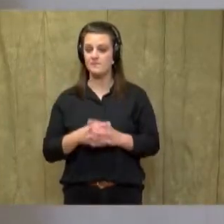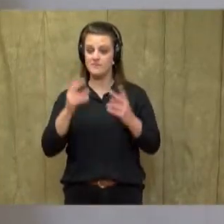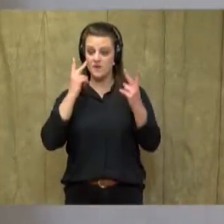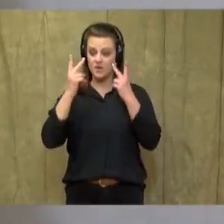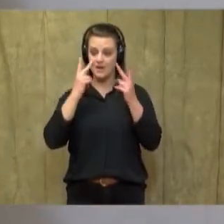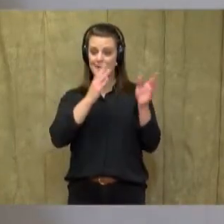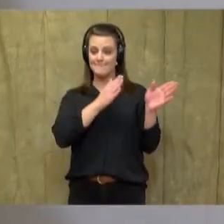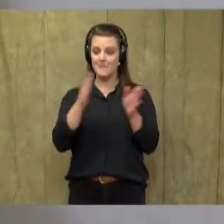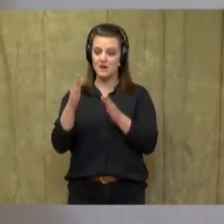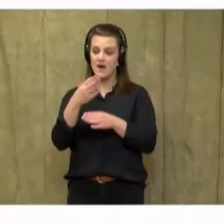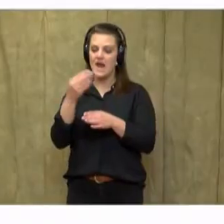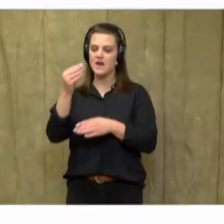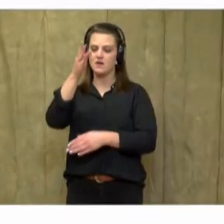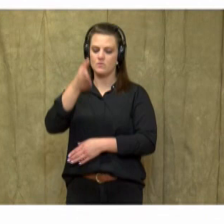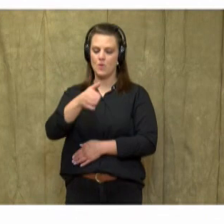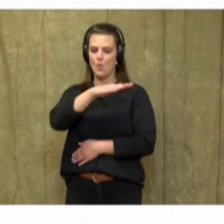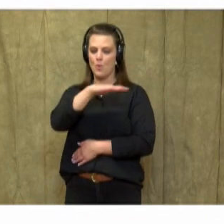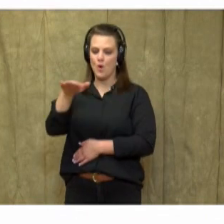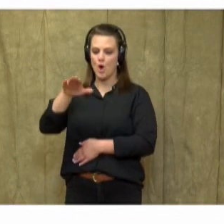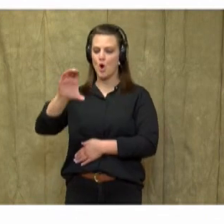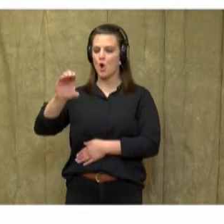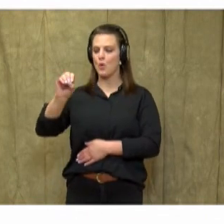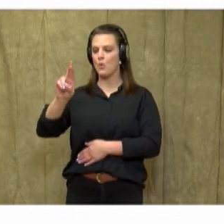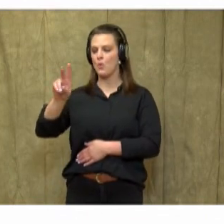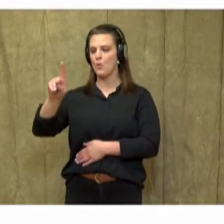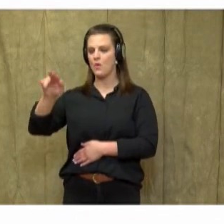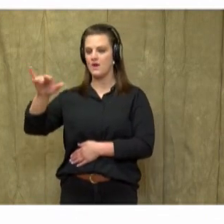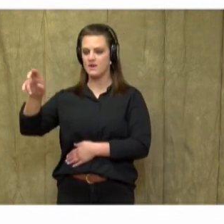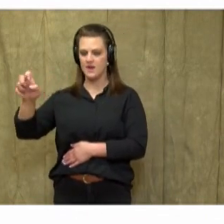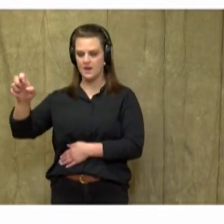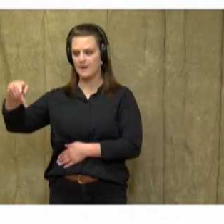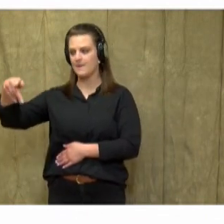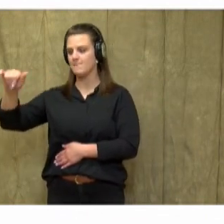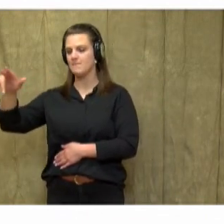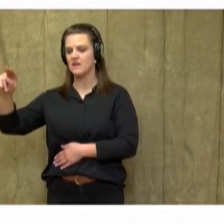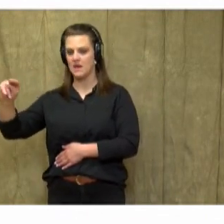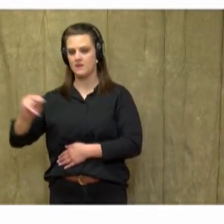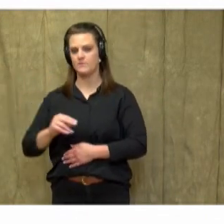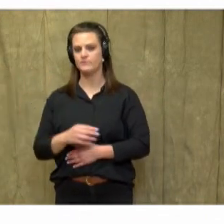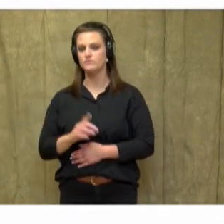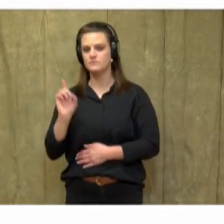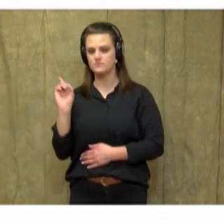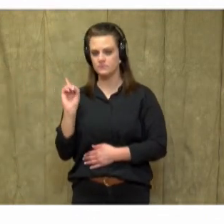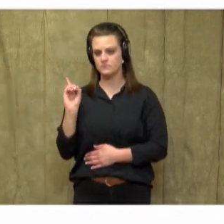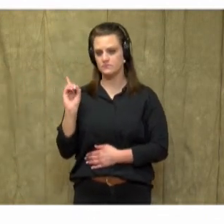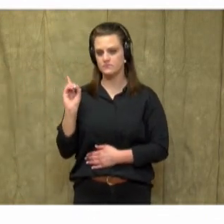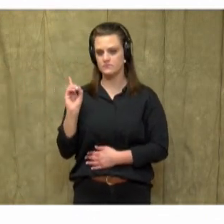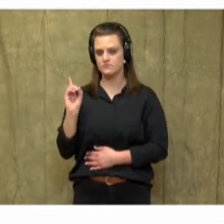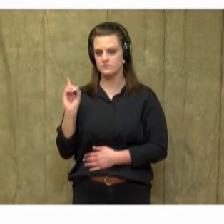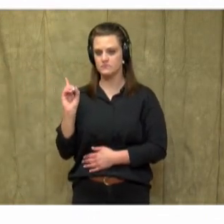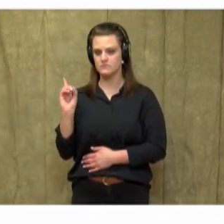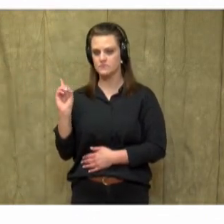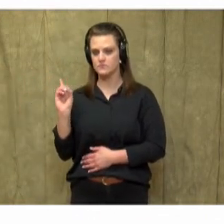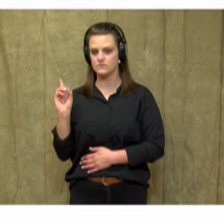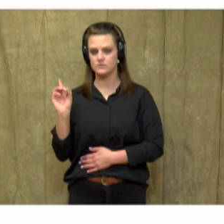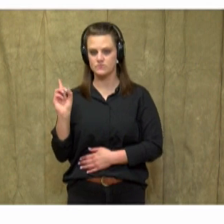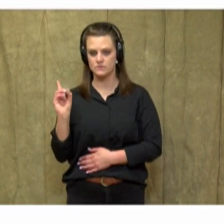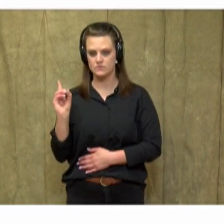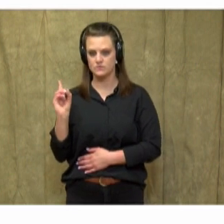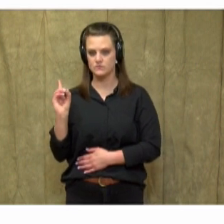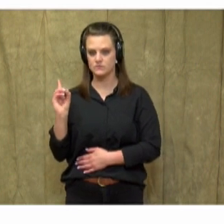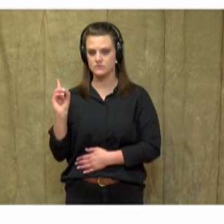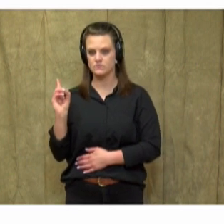patterns and the coordinate plane because they go together. It says the table shows the terms of a pattern